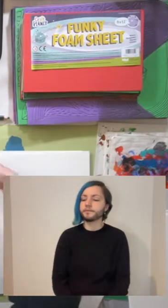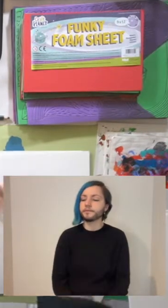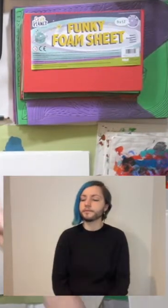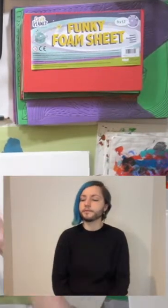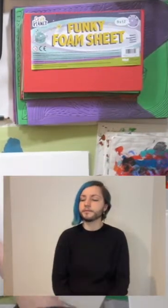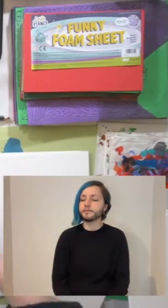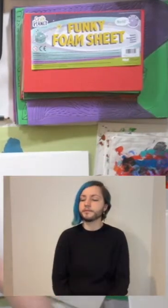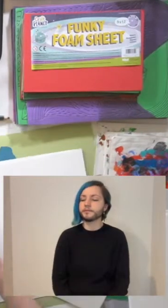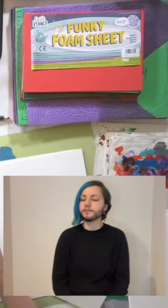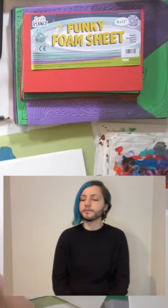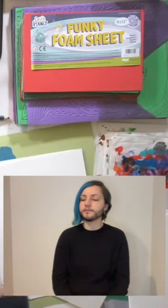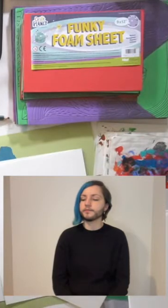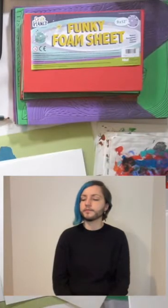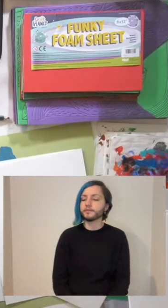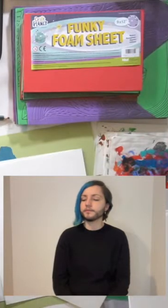So, then